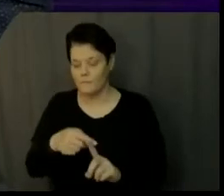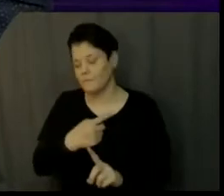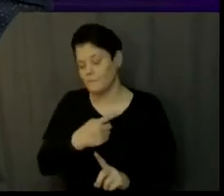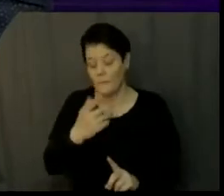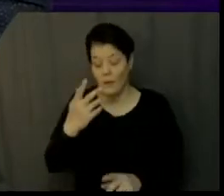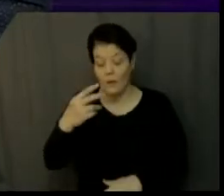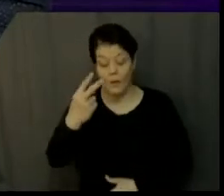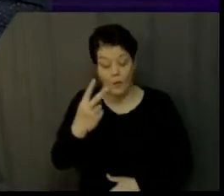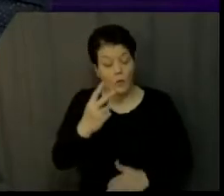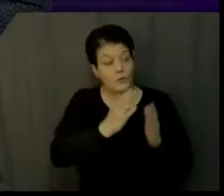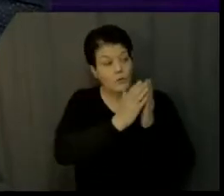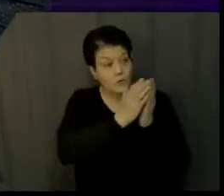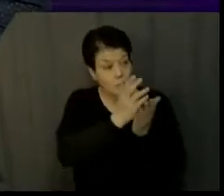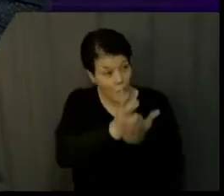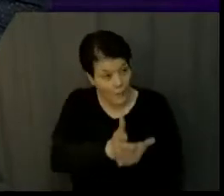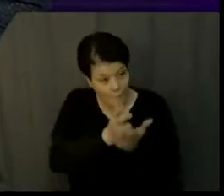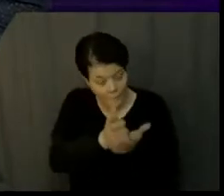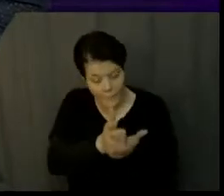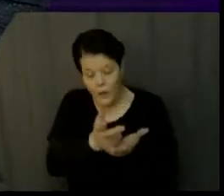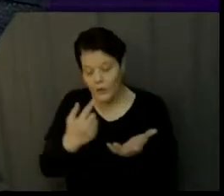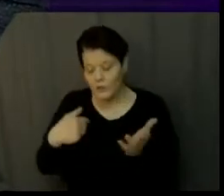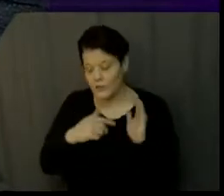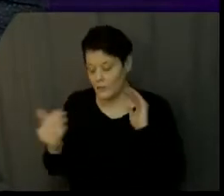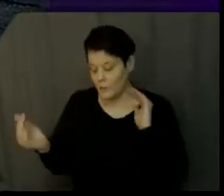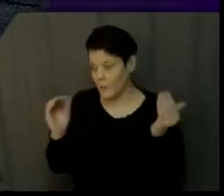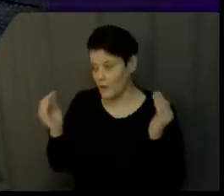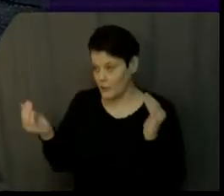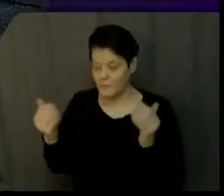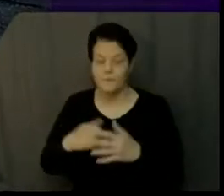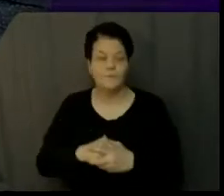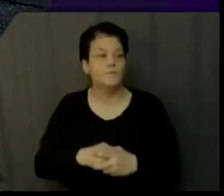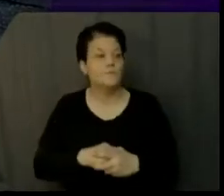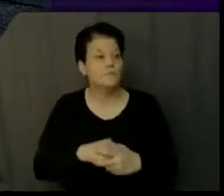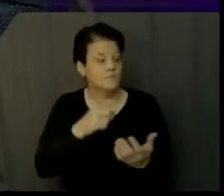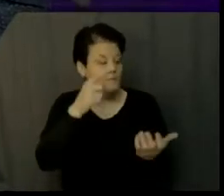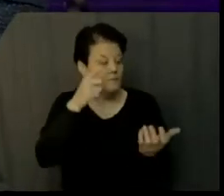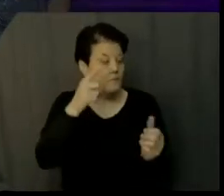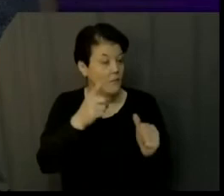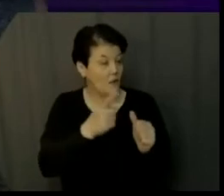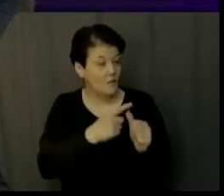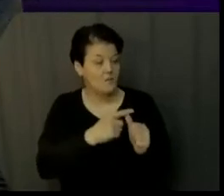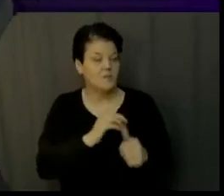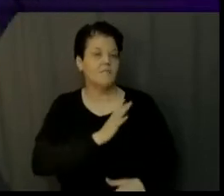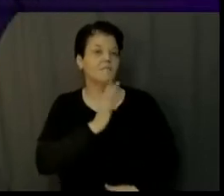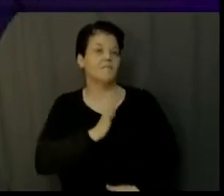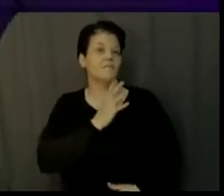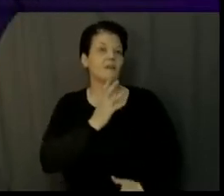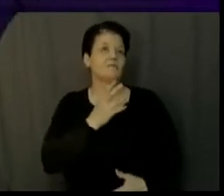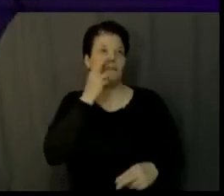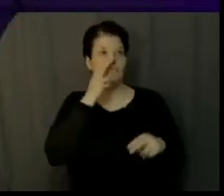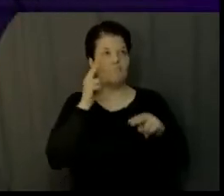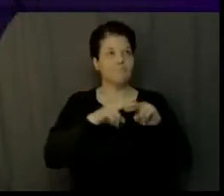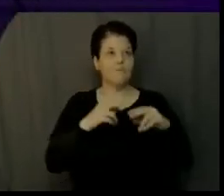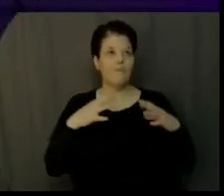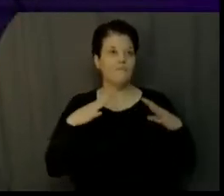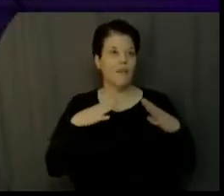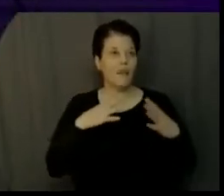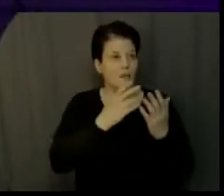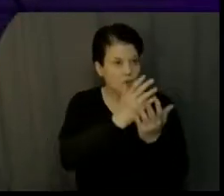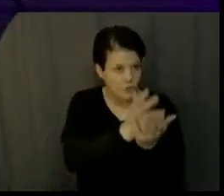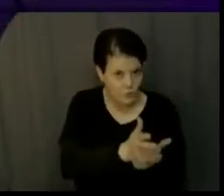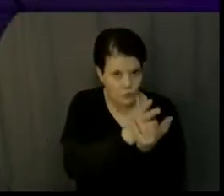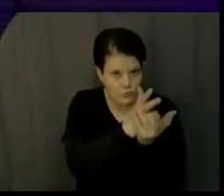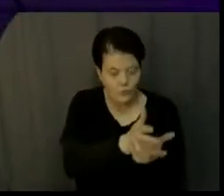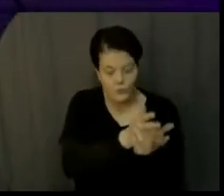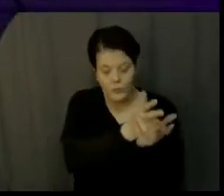aircraft carrier is, a cruise liner, you have about 5% of the people that are on the ship that are just working their tails off